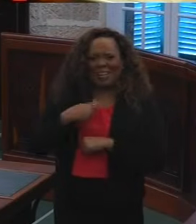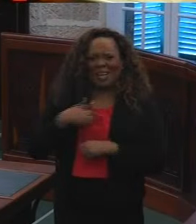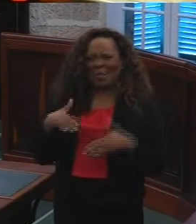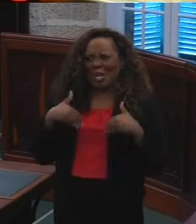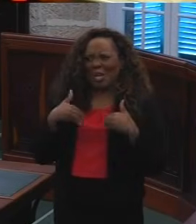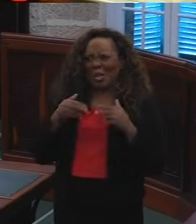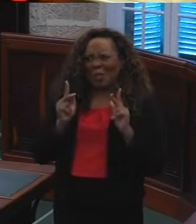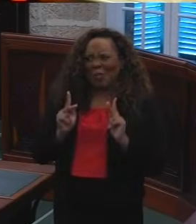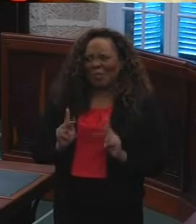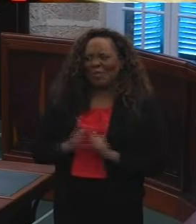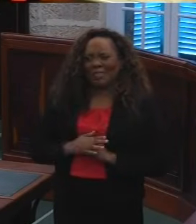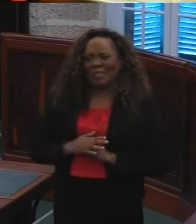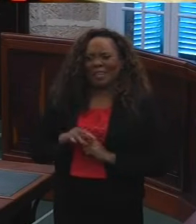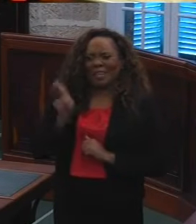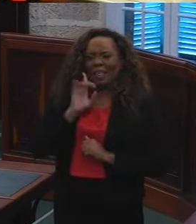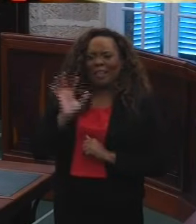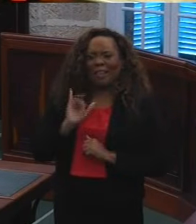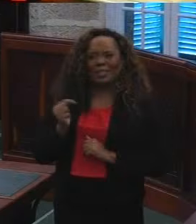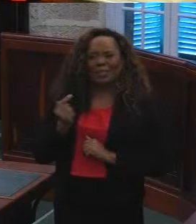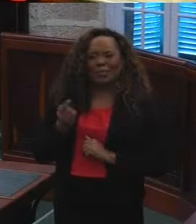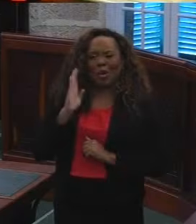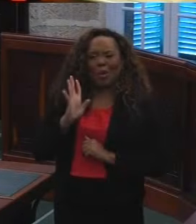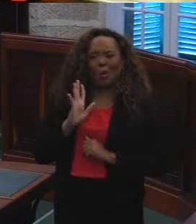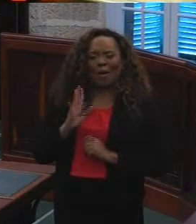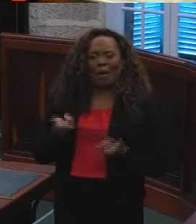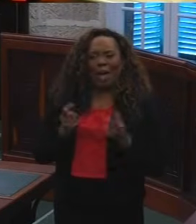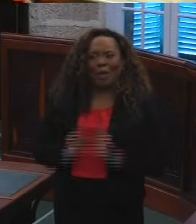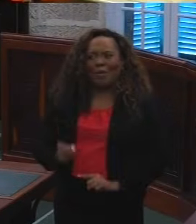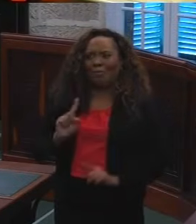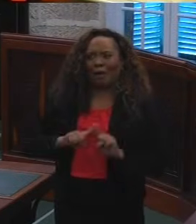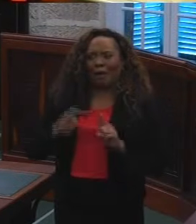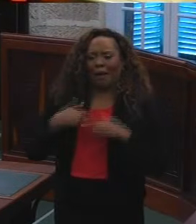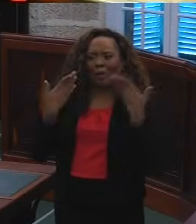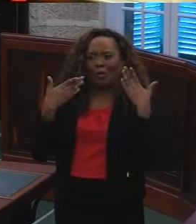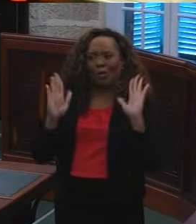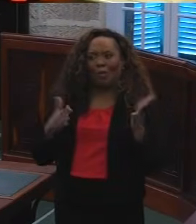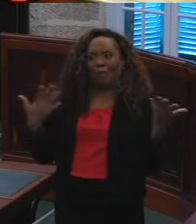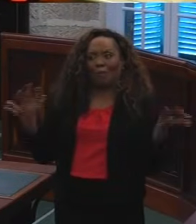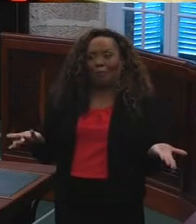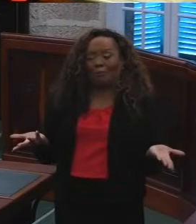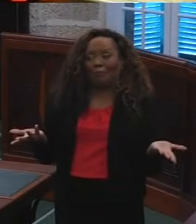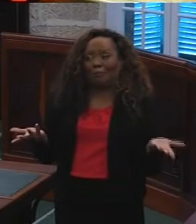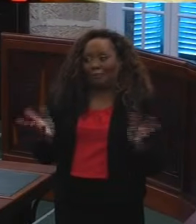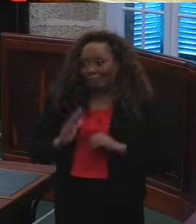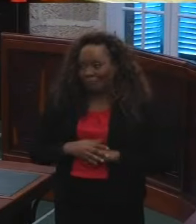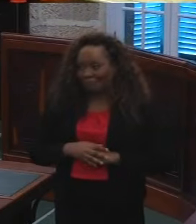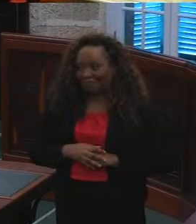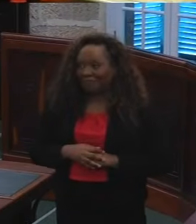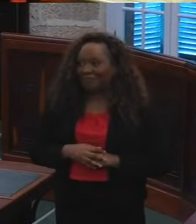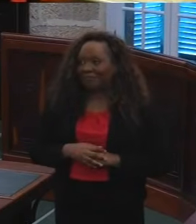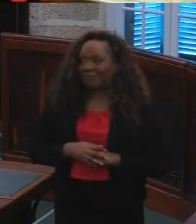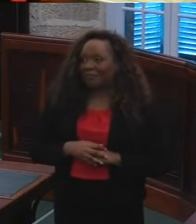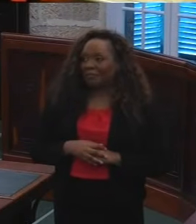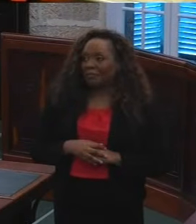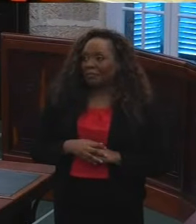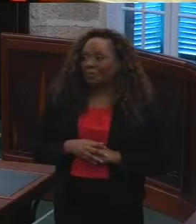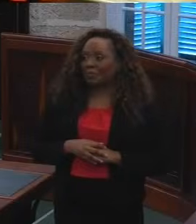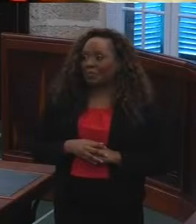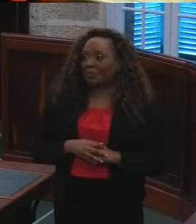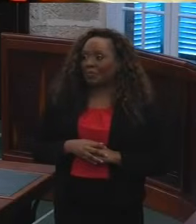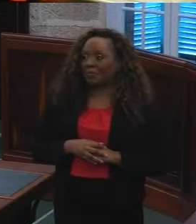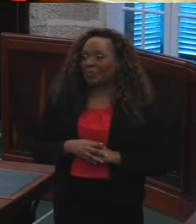that something is about to happen that is special and epic. So, Mr. Speaker, and I